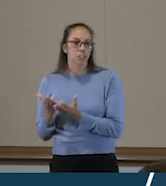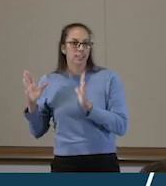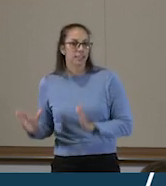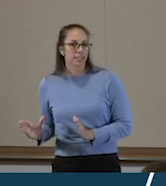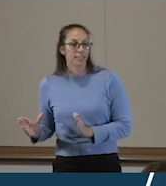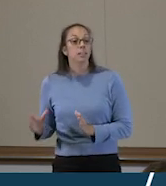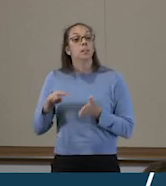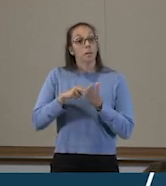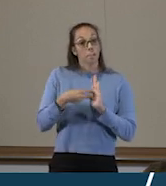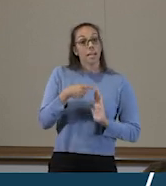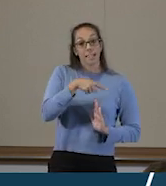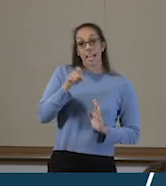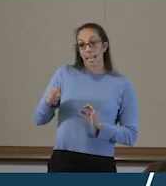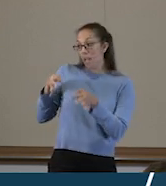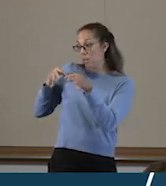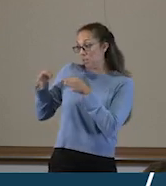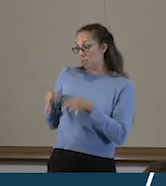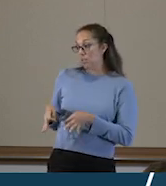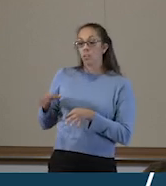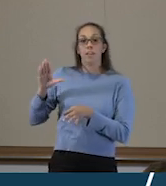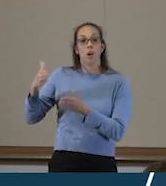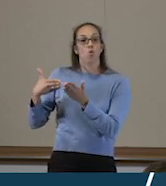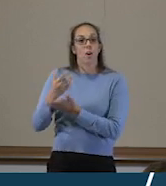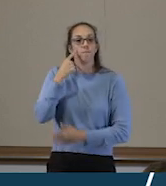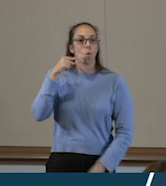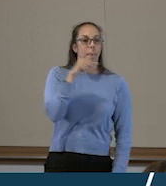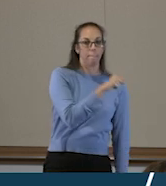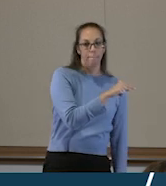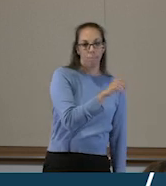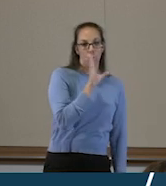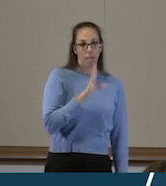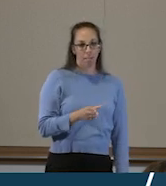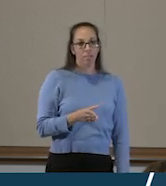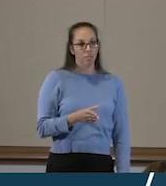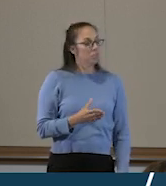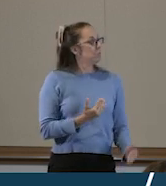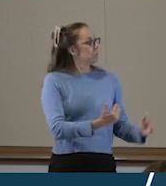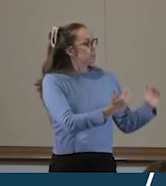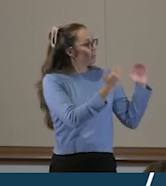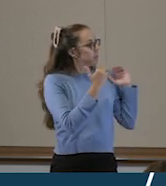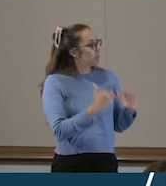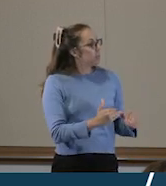or have the agent exercise their rights on their behalf. Powers are